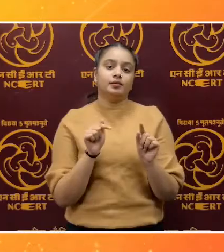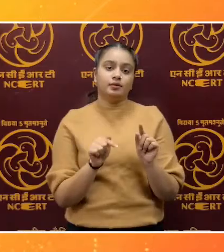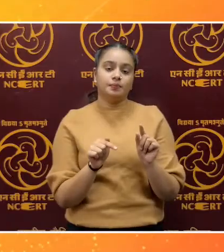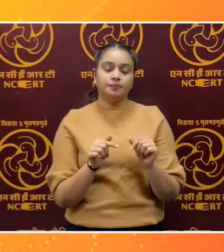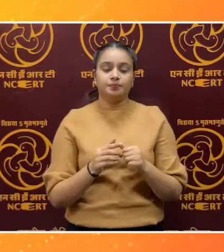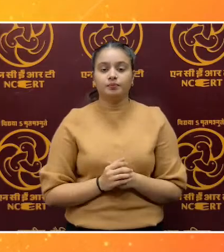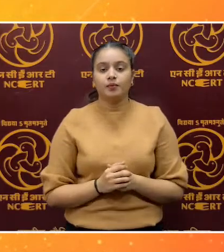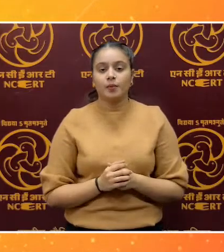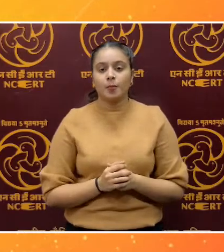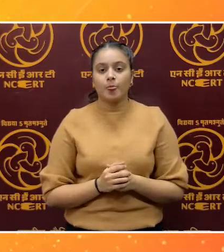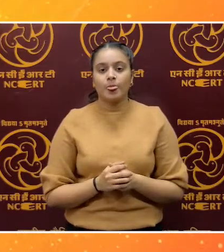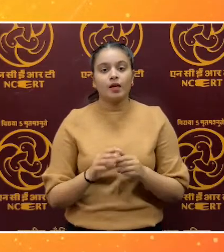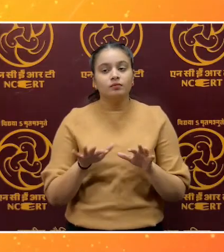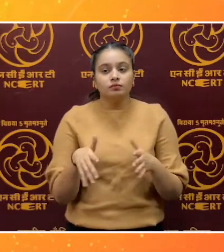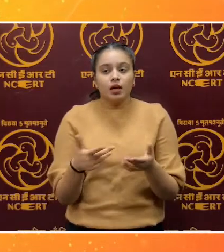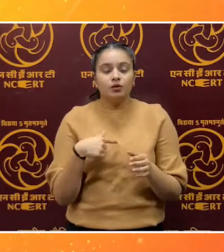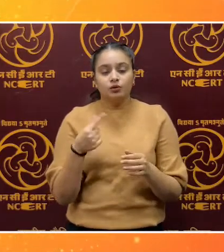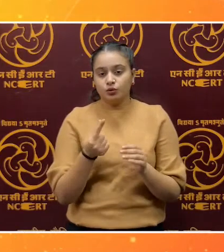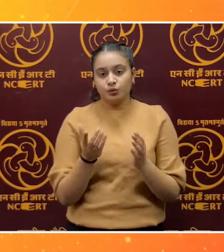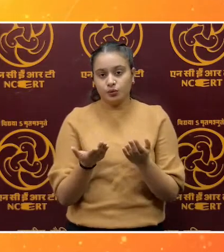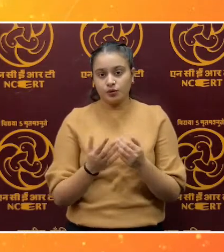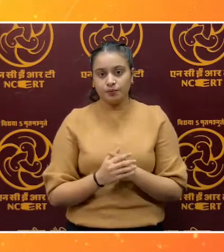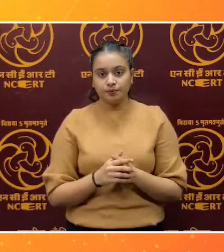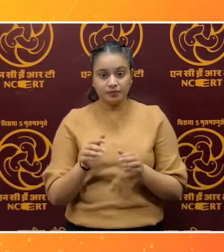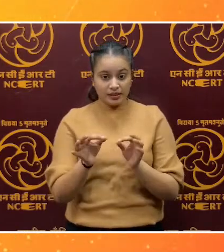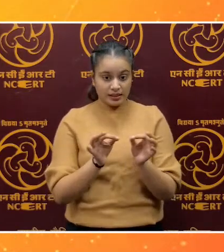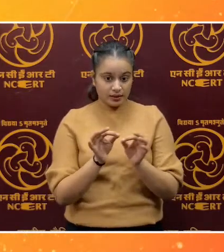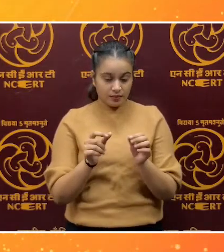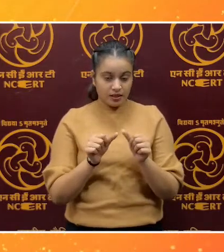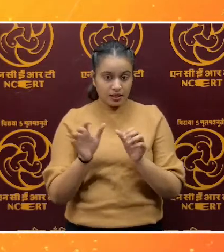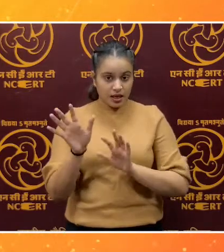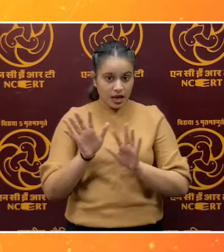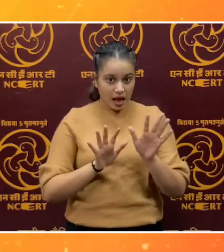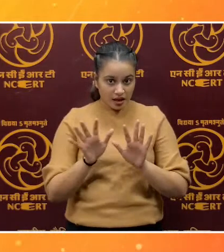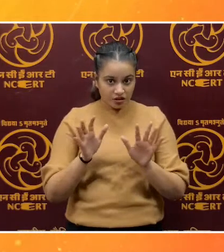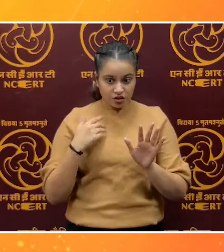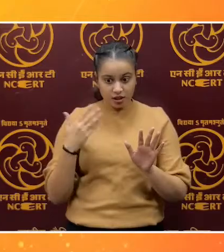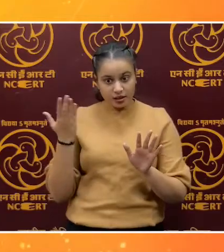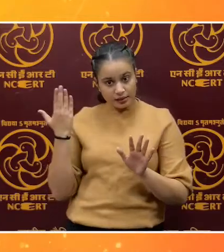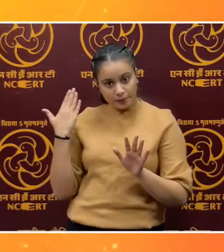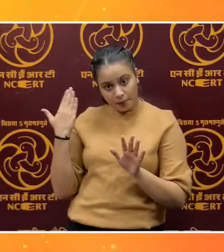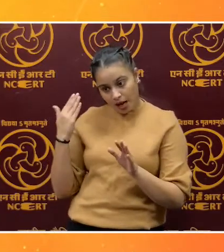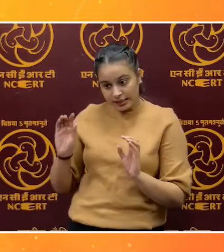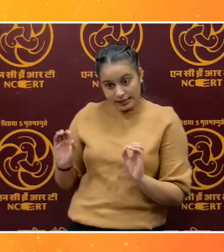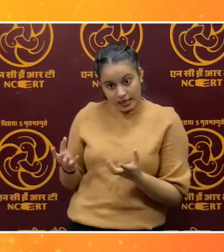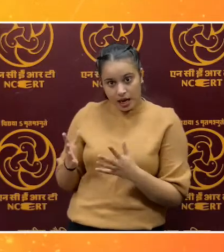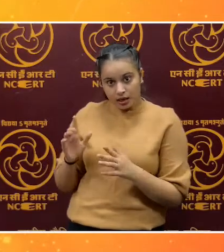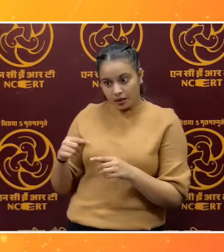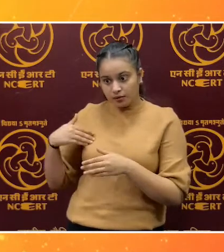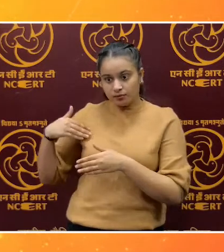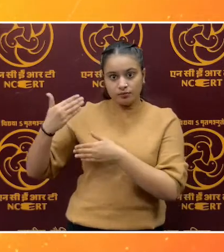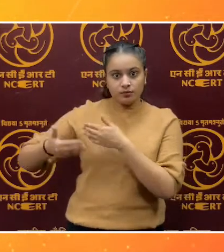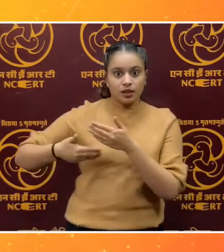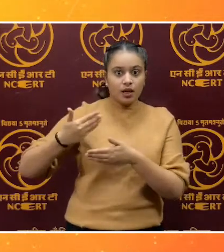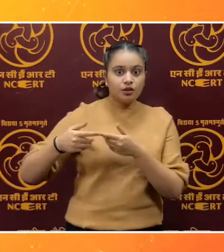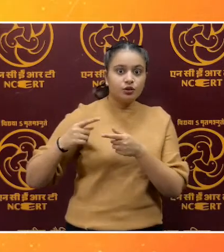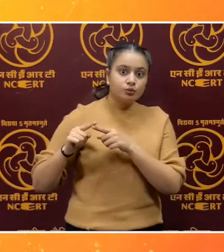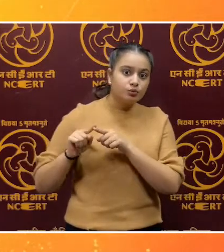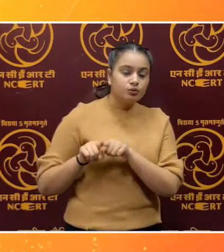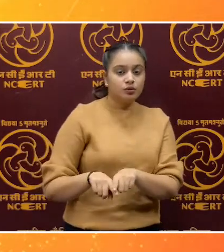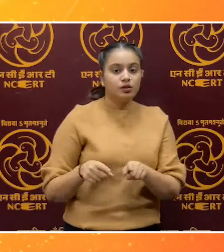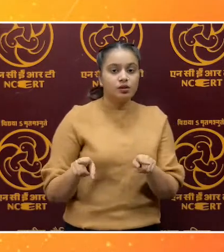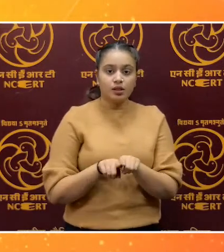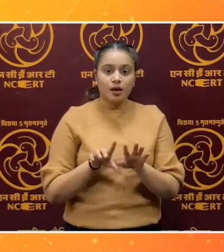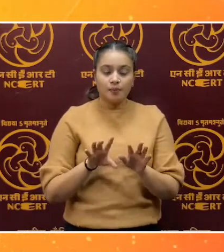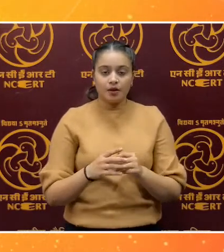perfect tense. Okay. Now, how will you use? It is described as an action that has started in the past and it continues till now. Like you just